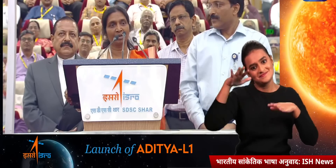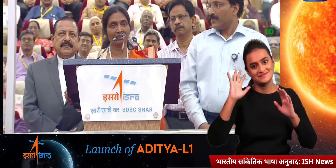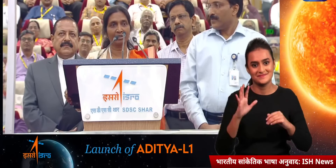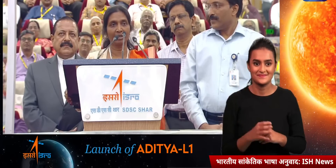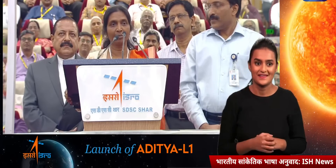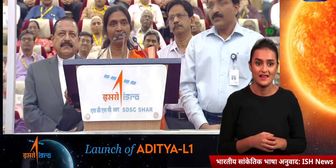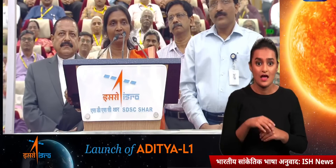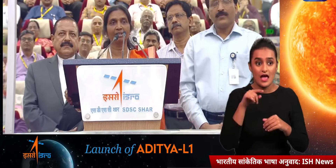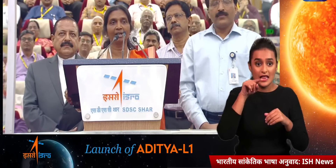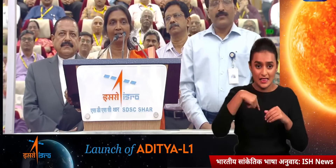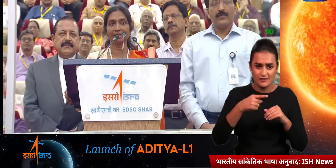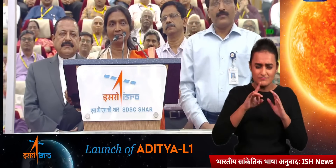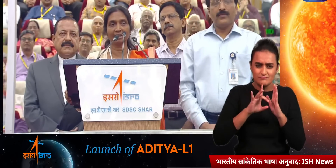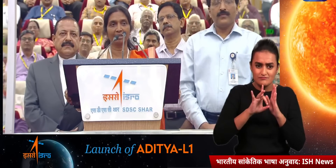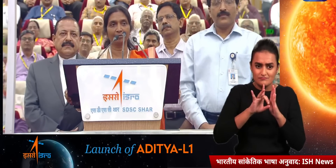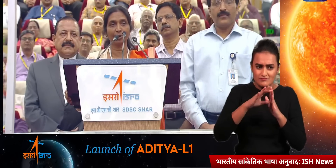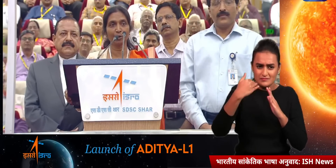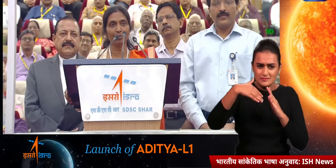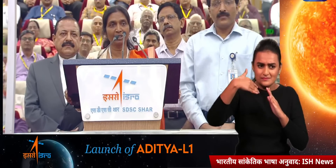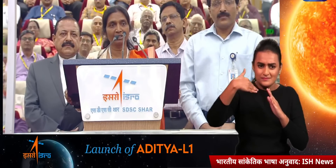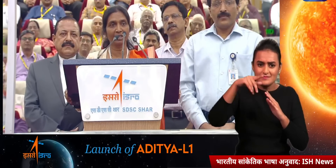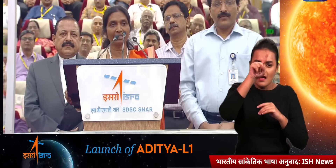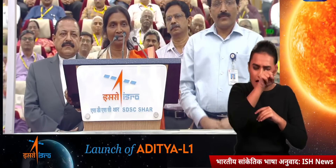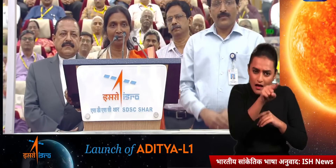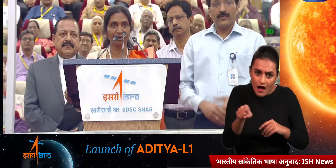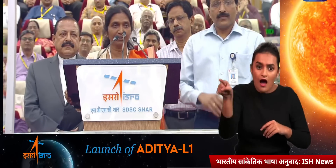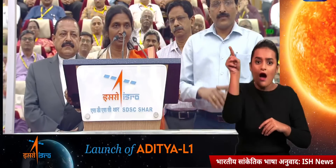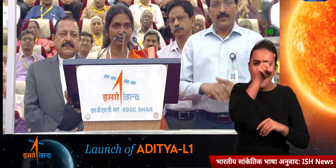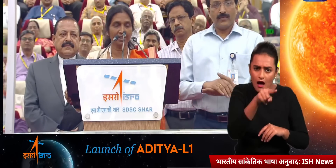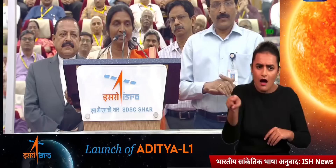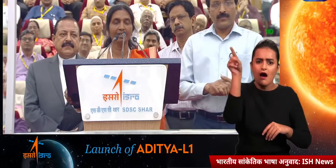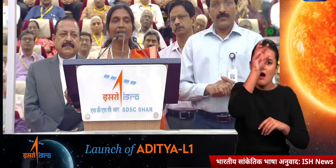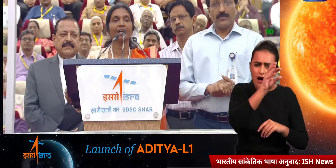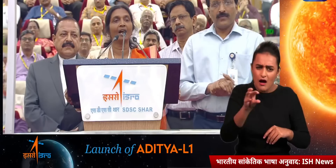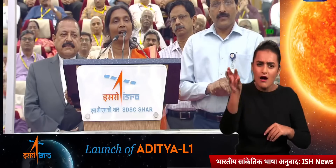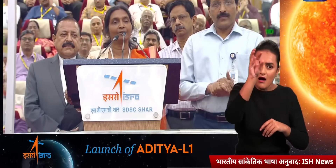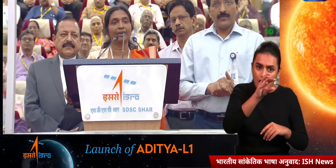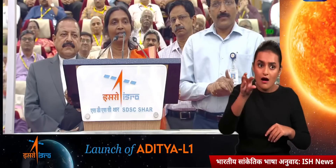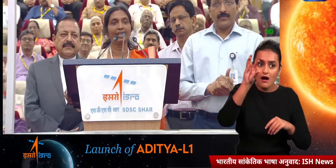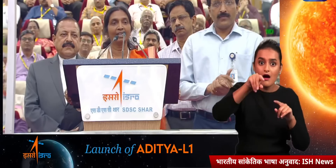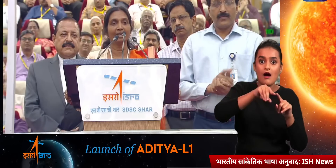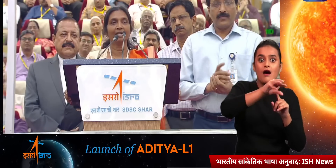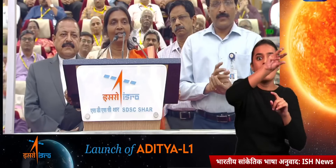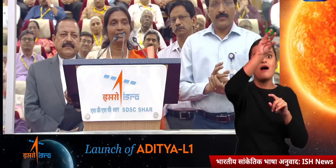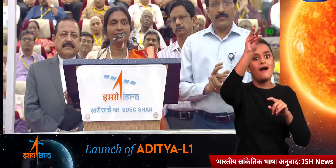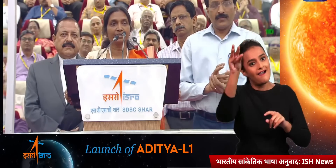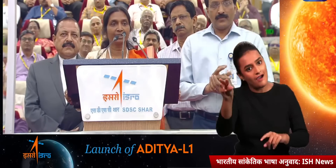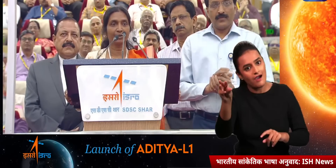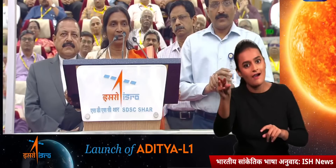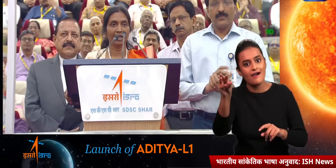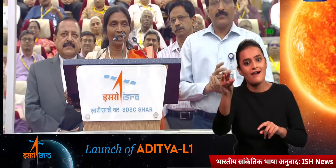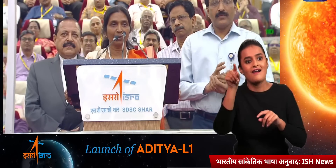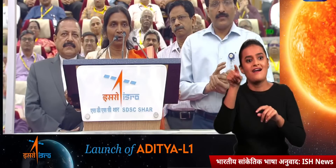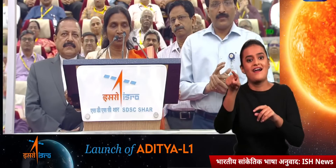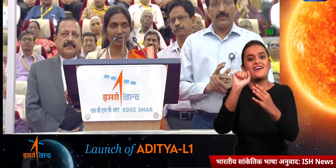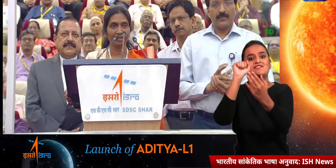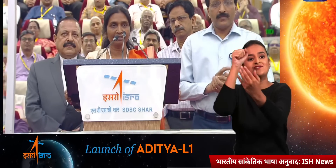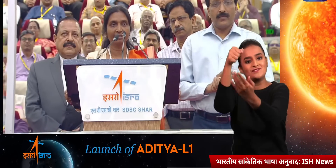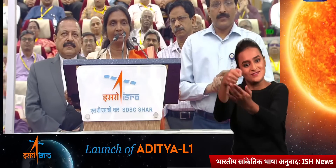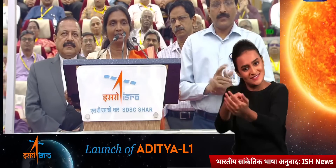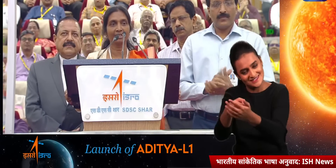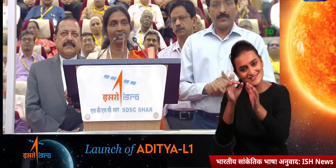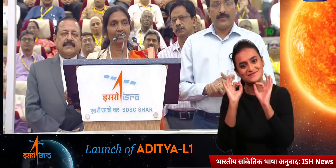burns to rise the orbit, and followed by the trans L1 injection, and finally insertion into the halo